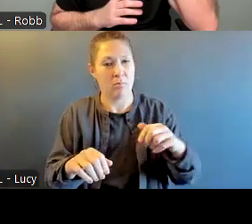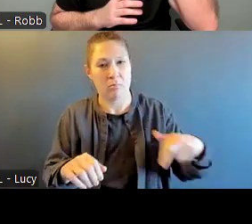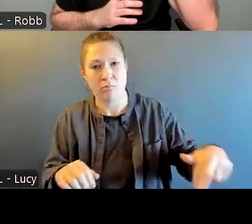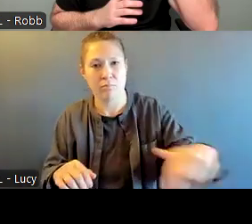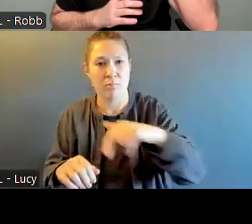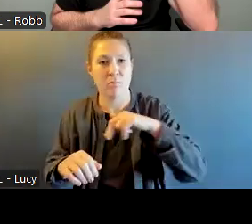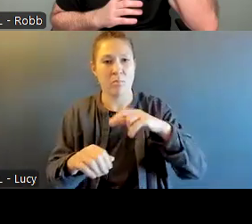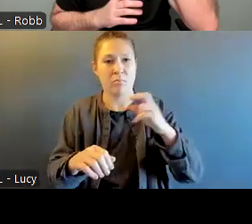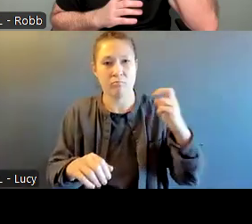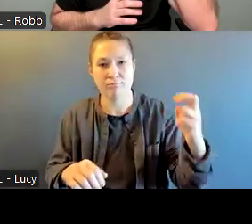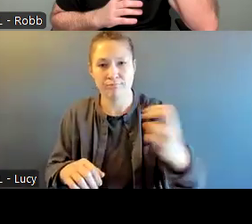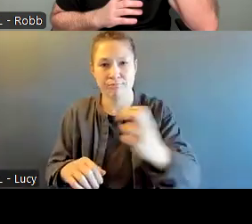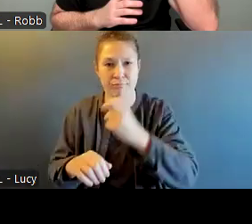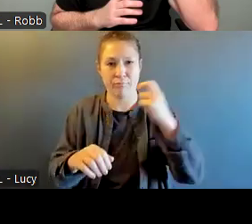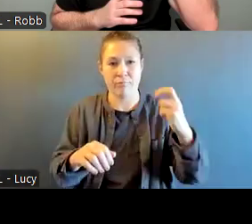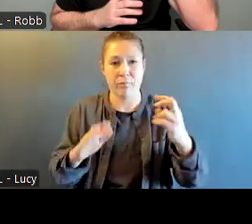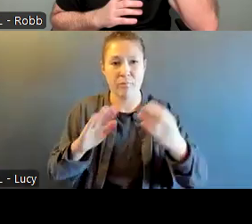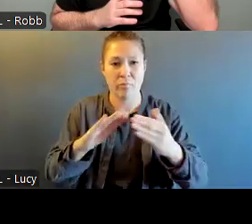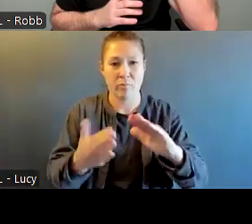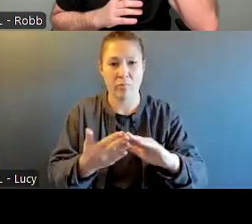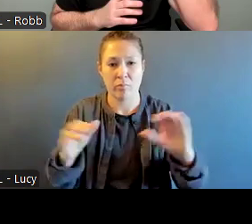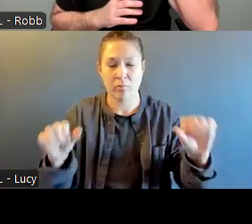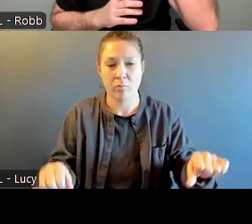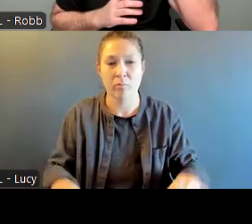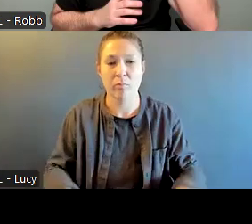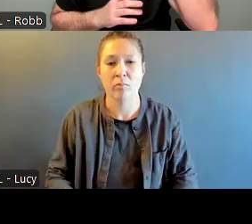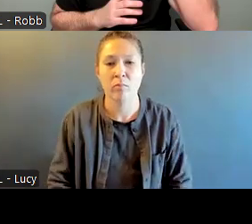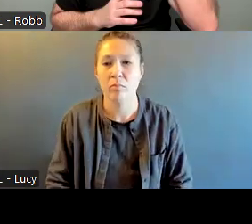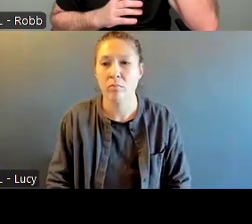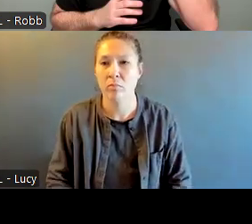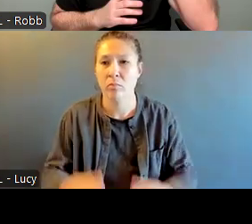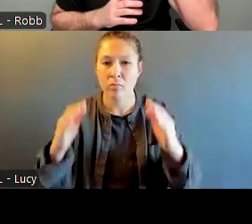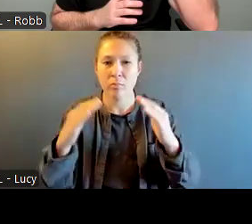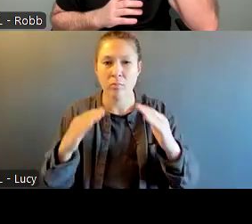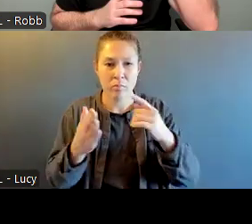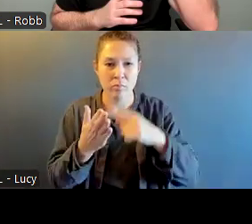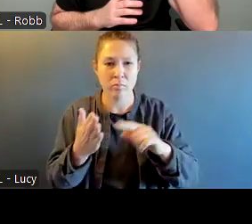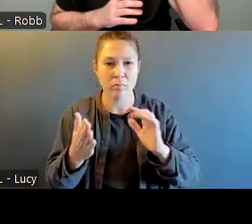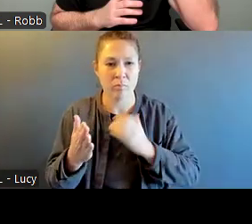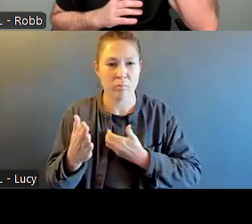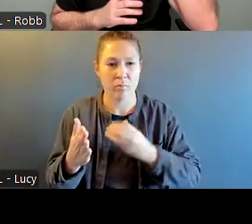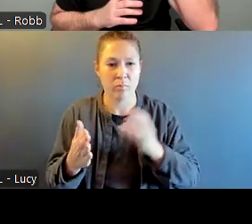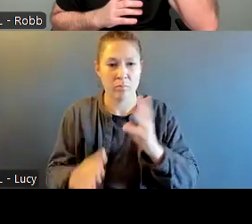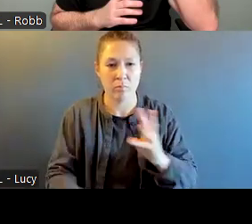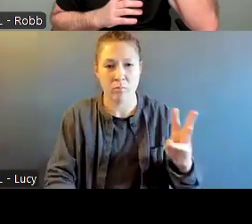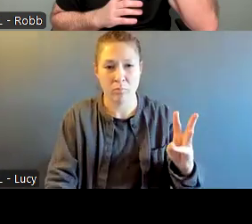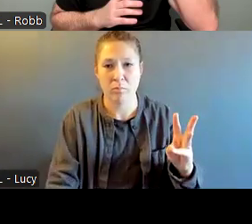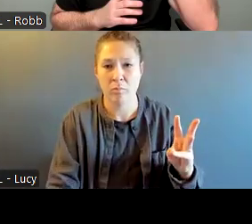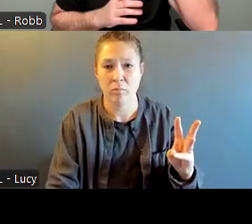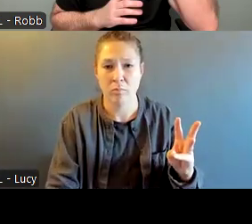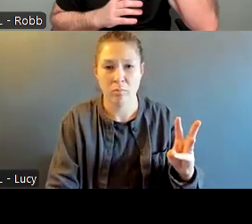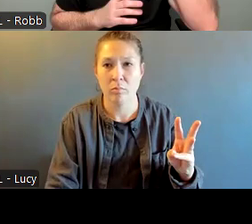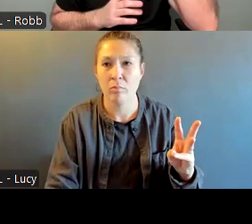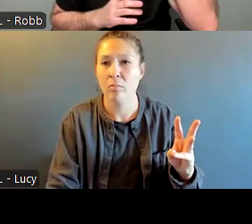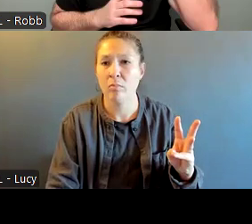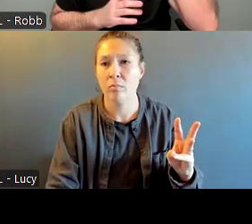visit our website, our disability rights laws page by topic on our website and I believe the website is